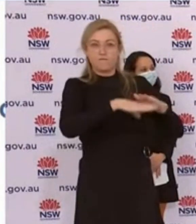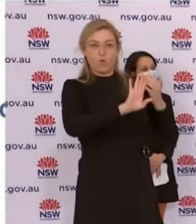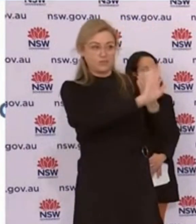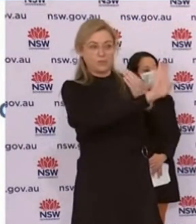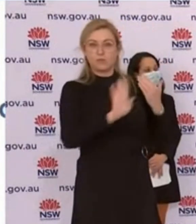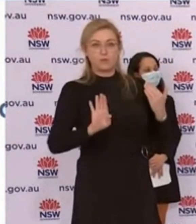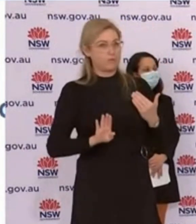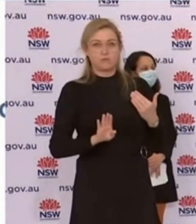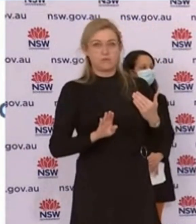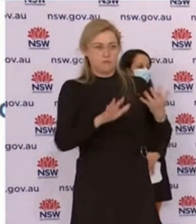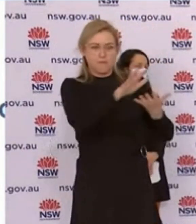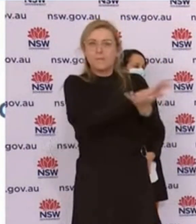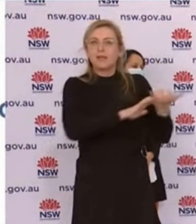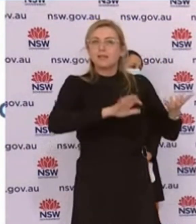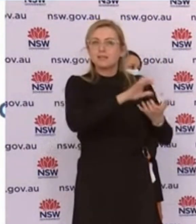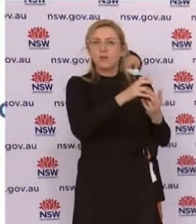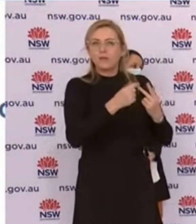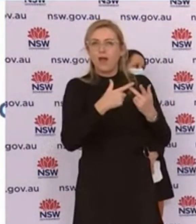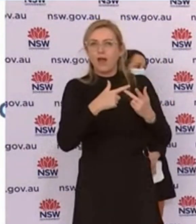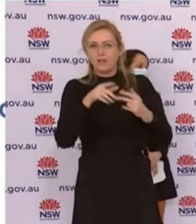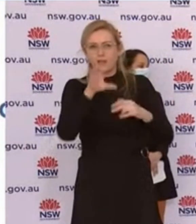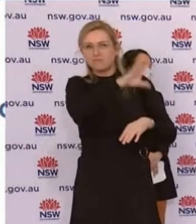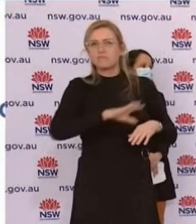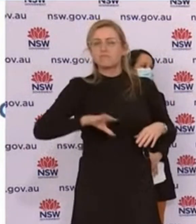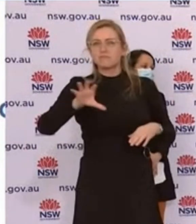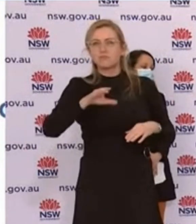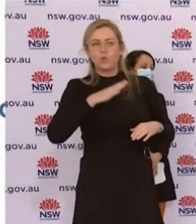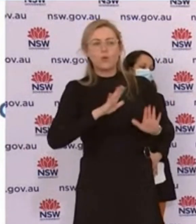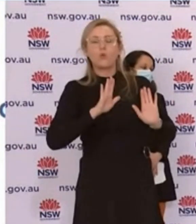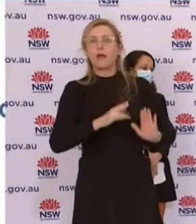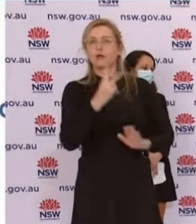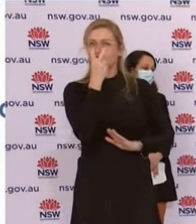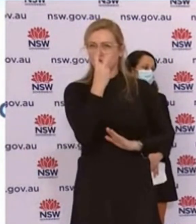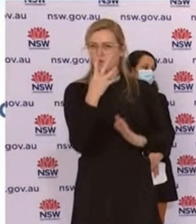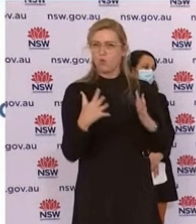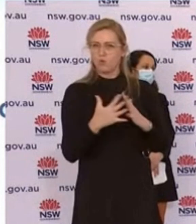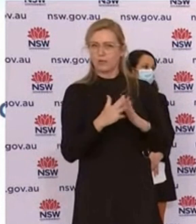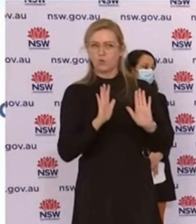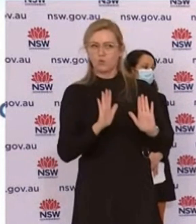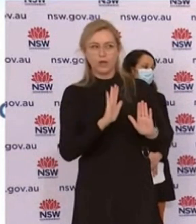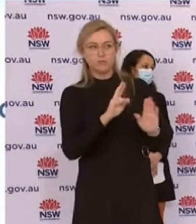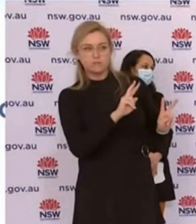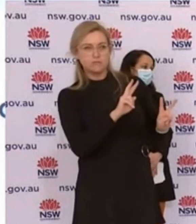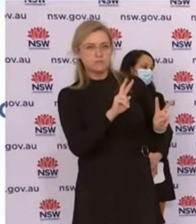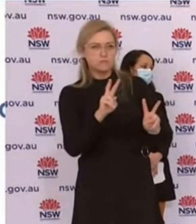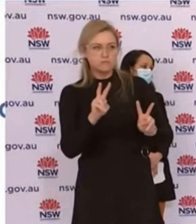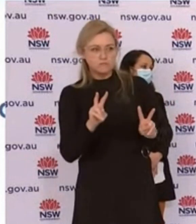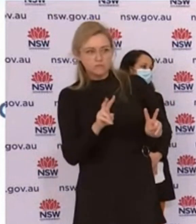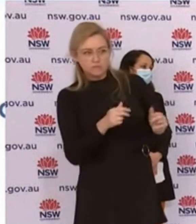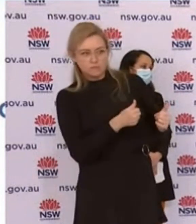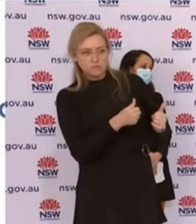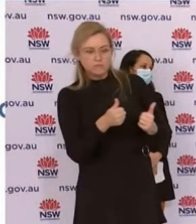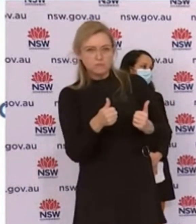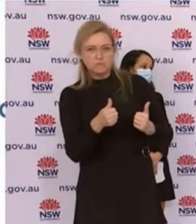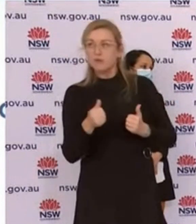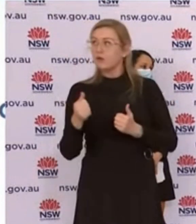so what we'll do is look at a regional approach. If there's an opportunity in 2 weeks' time to look at a broader region where we know we're confident with health advice that we